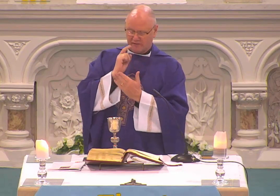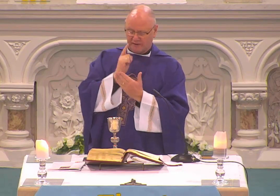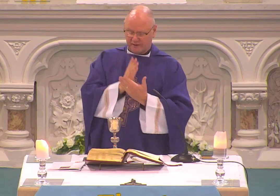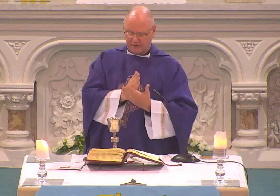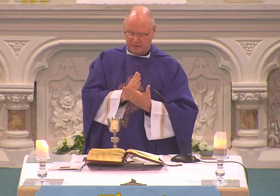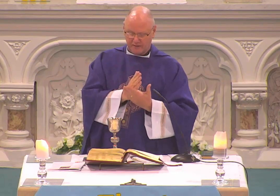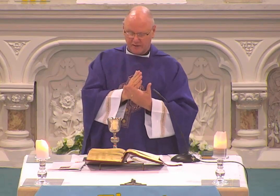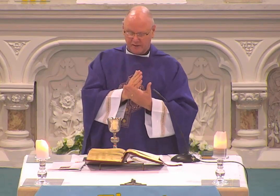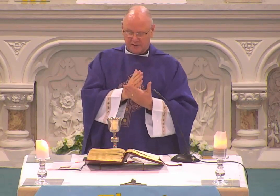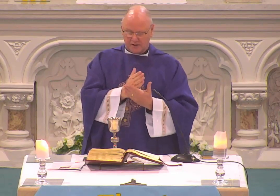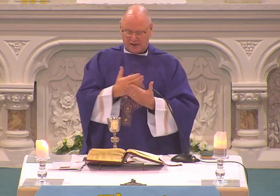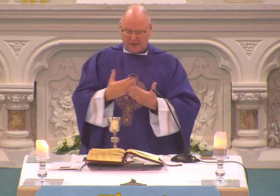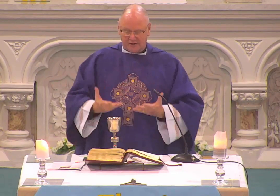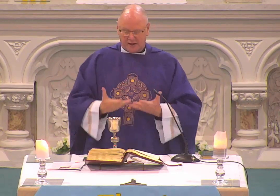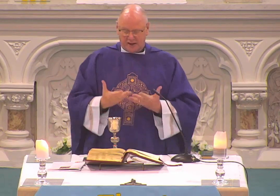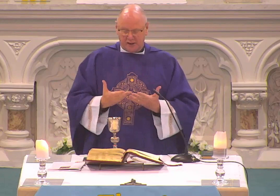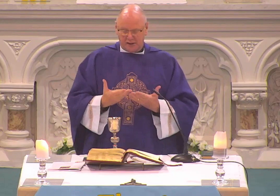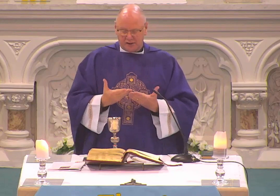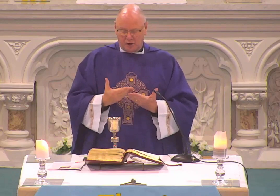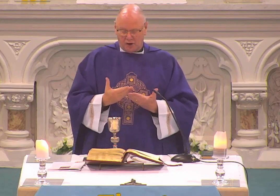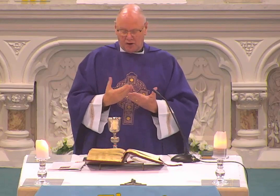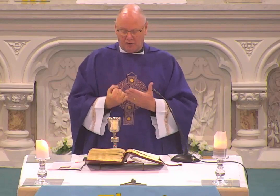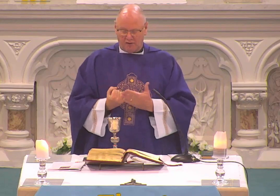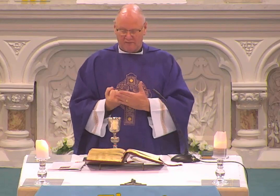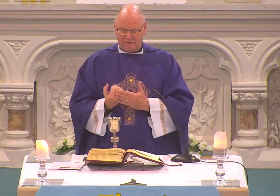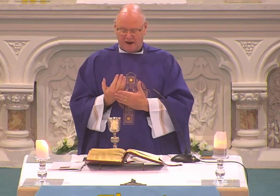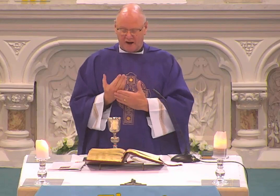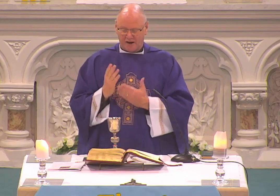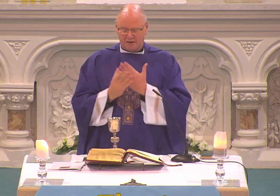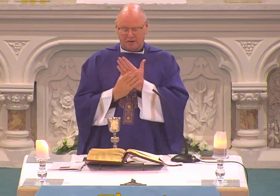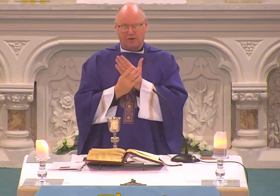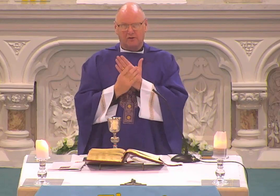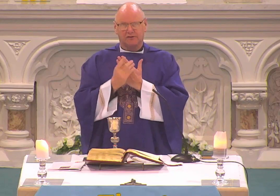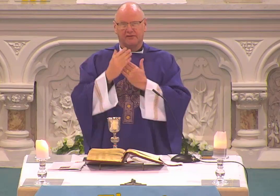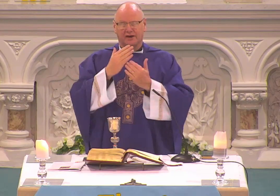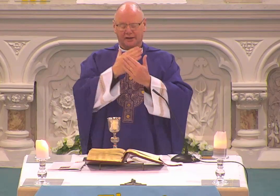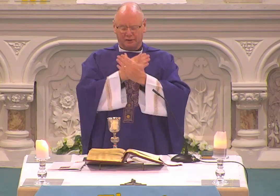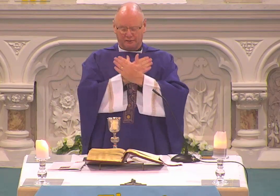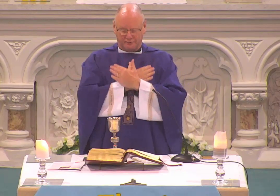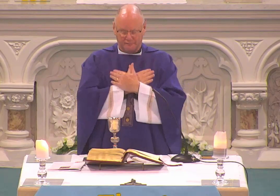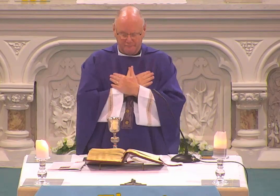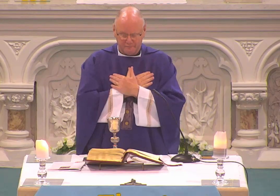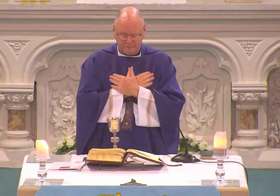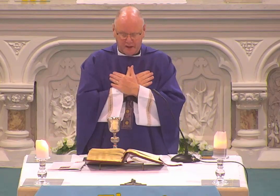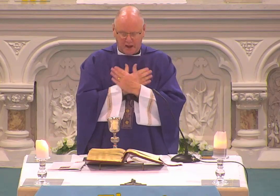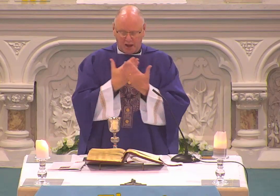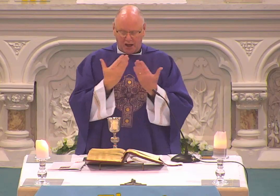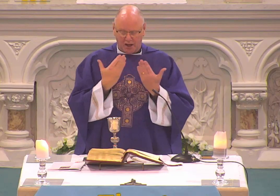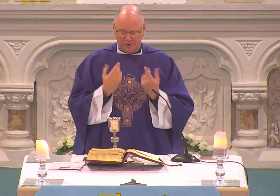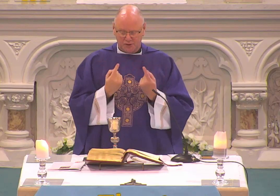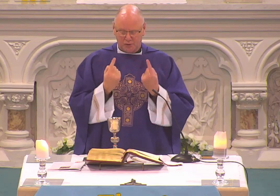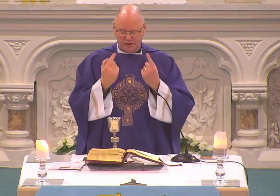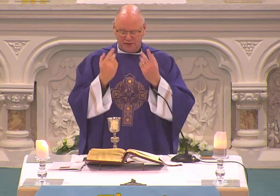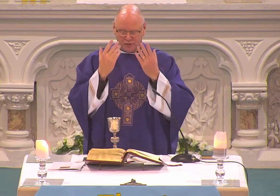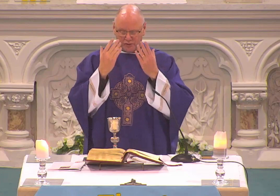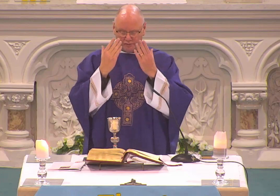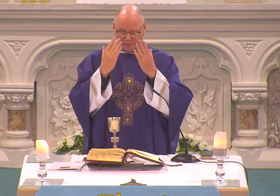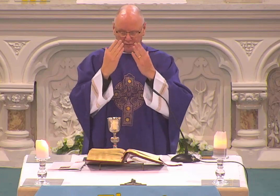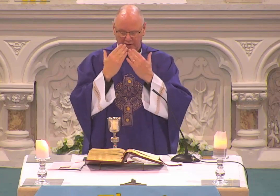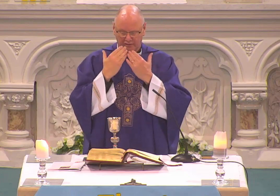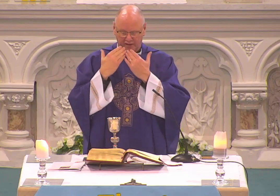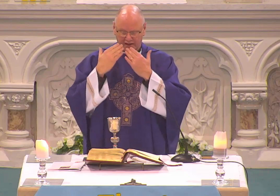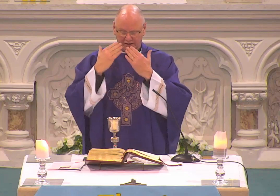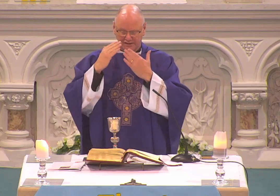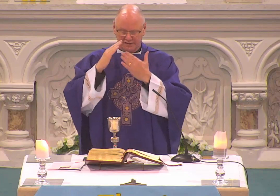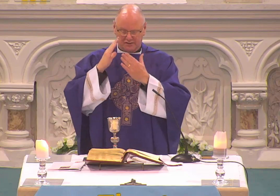her faith that enkindled in her the fire of divine love. And so we too